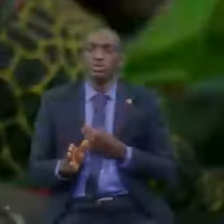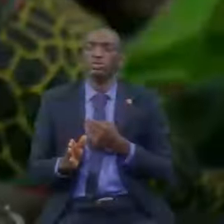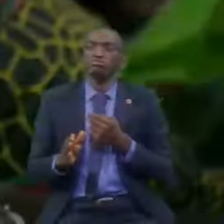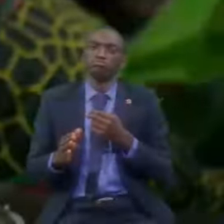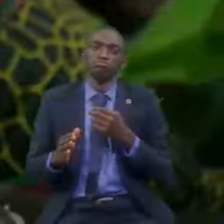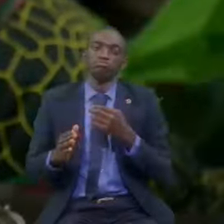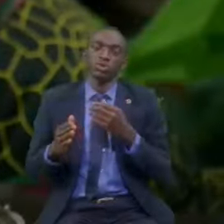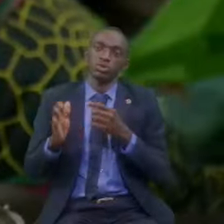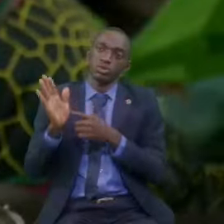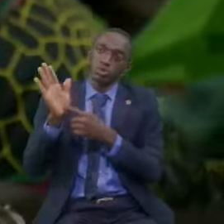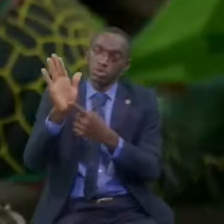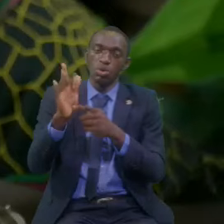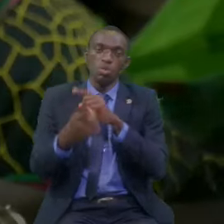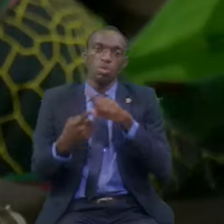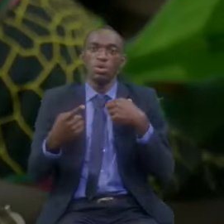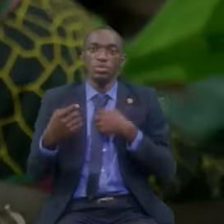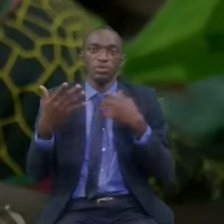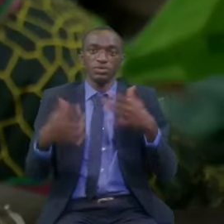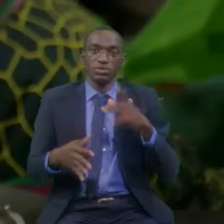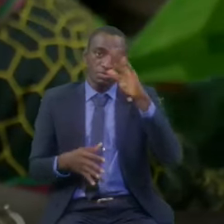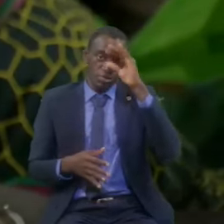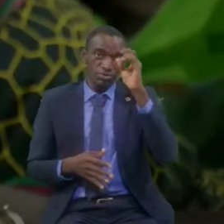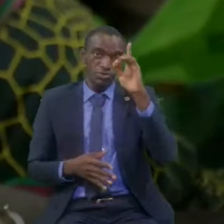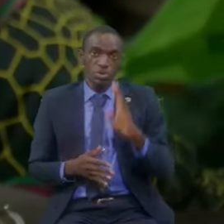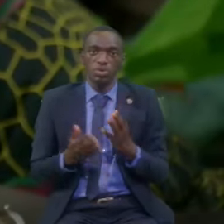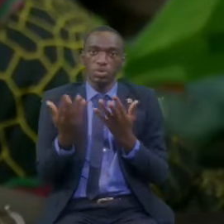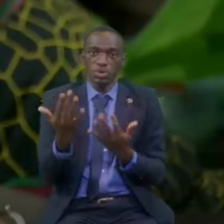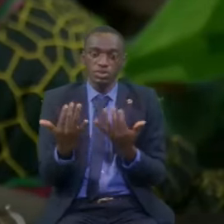And tonight, you will not miss your miracle.